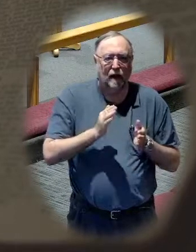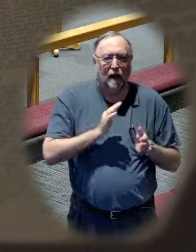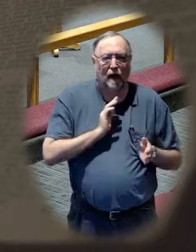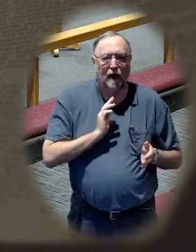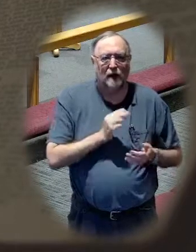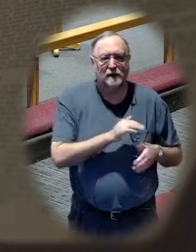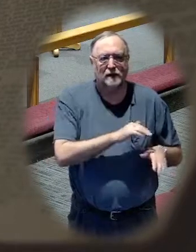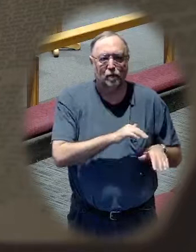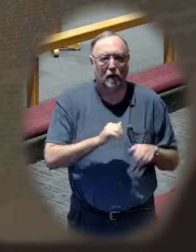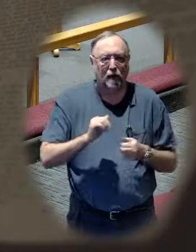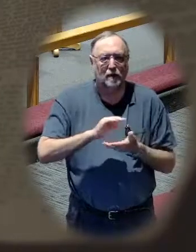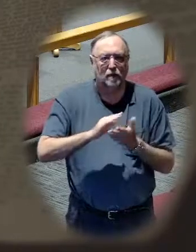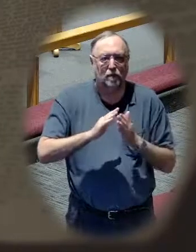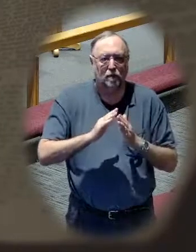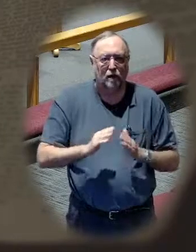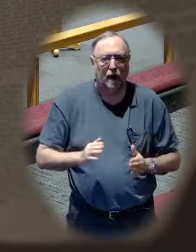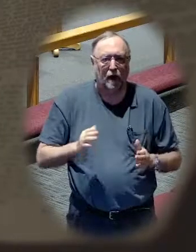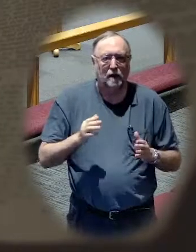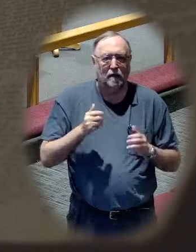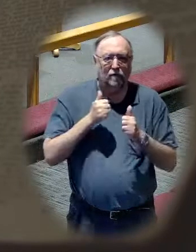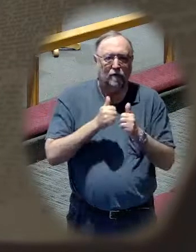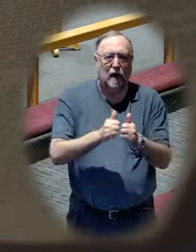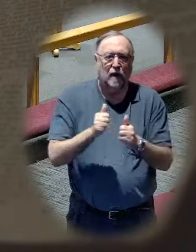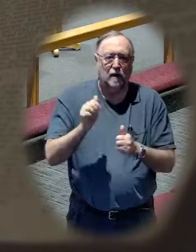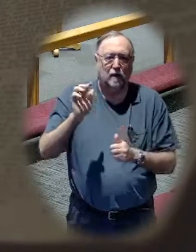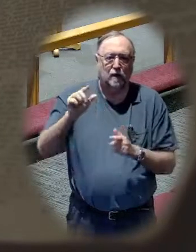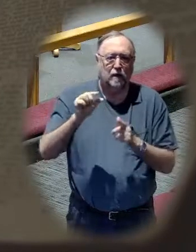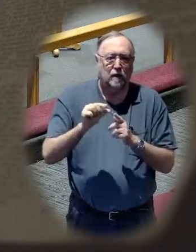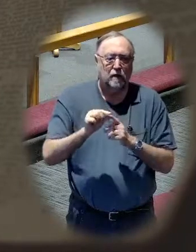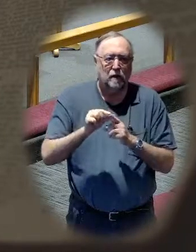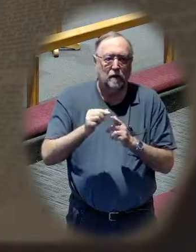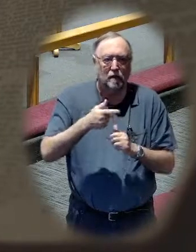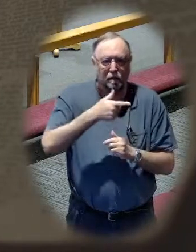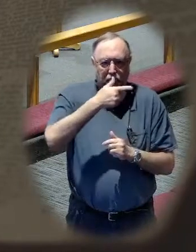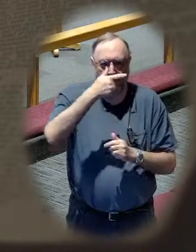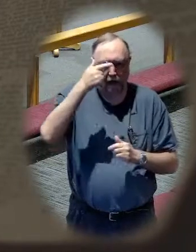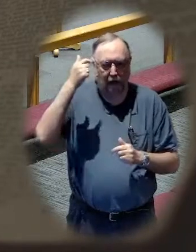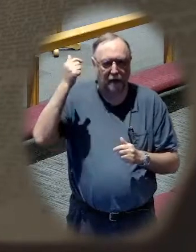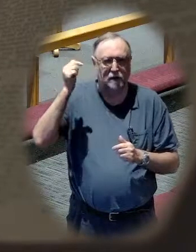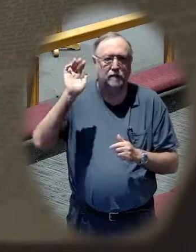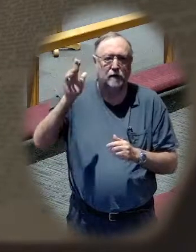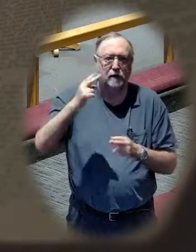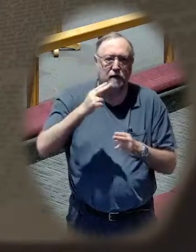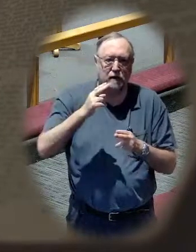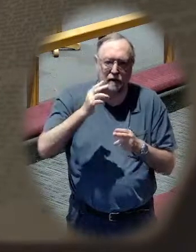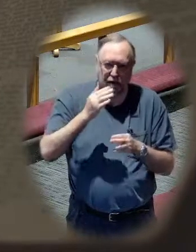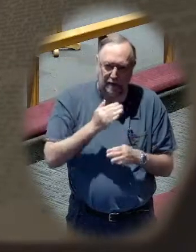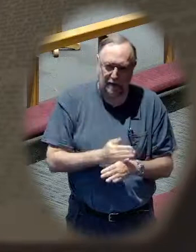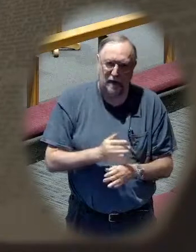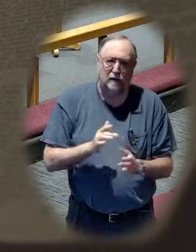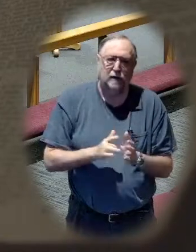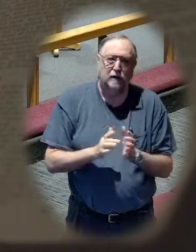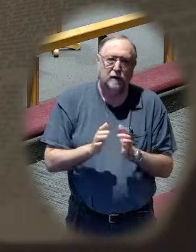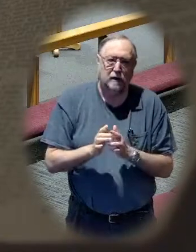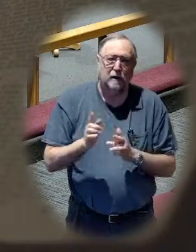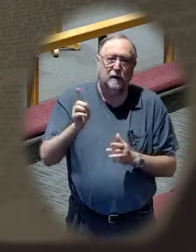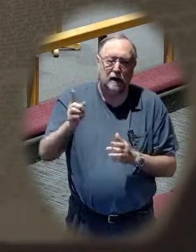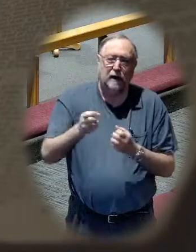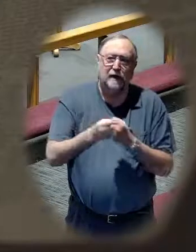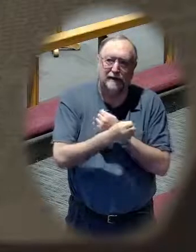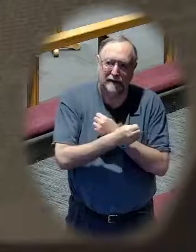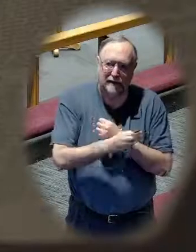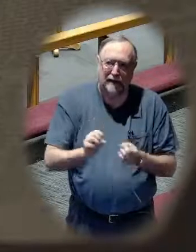peace according to your word. For the sake of your Son, Jesus, who came to save us from